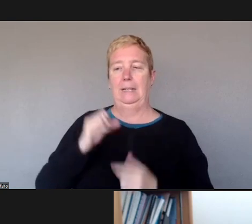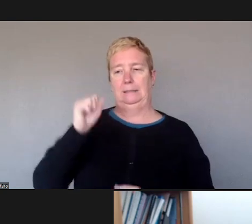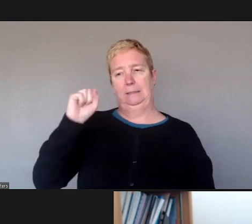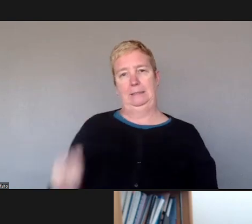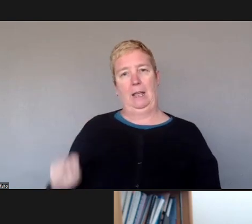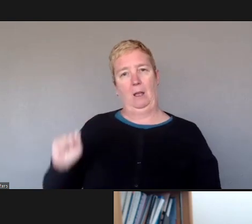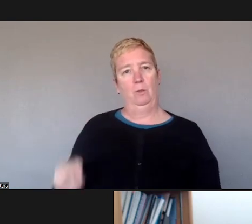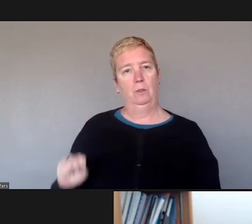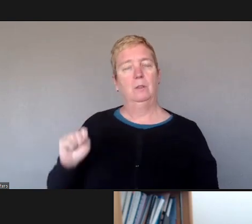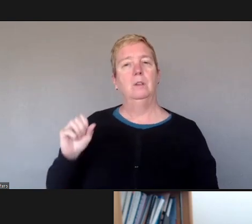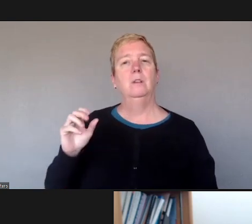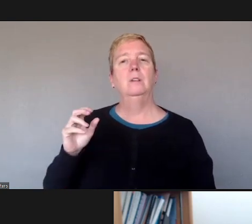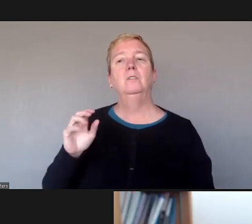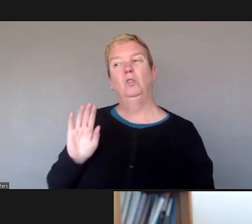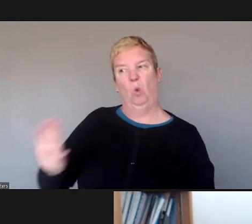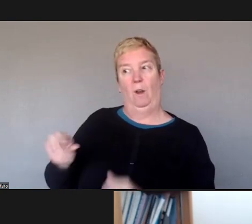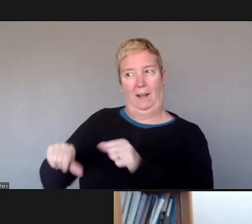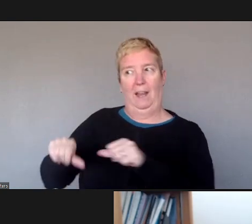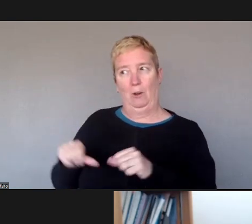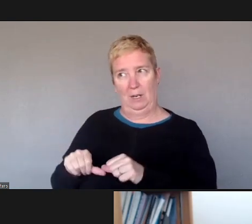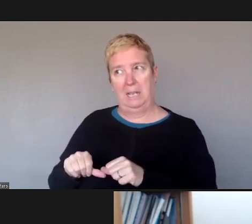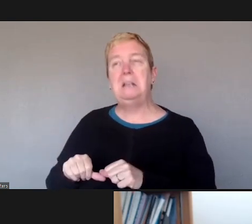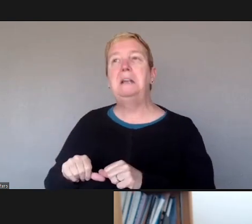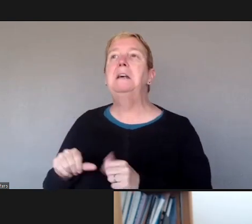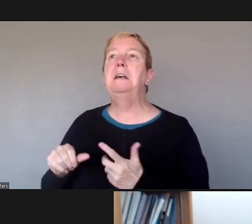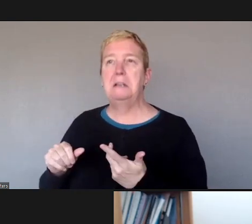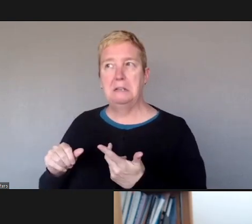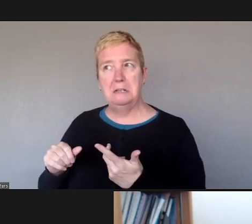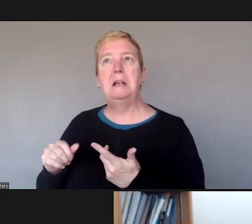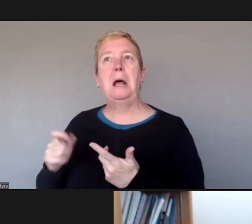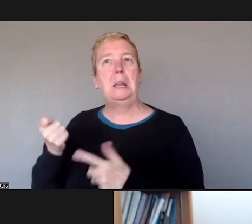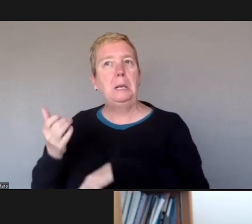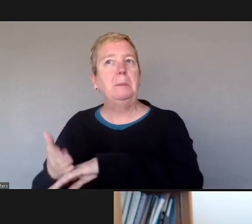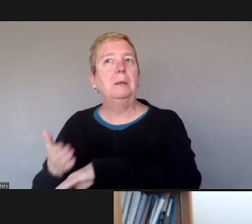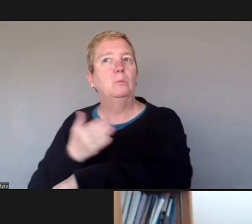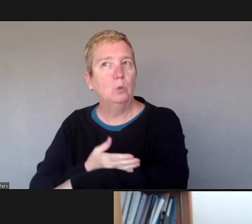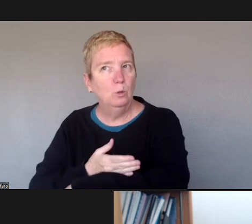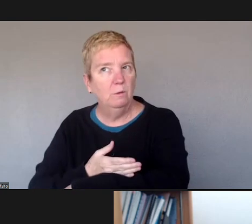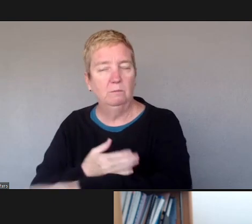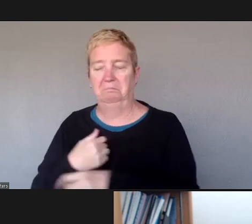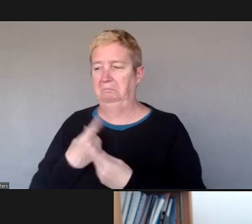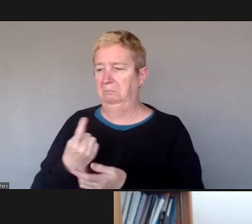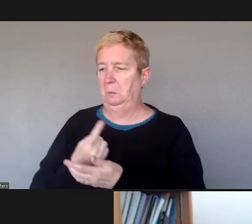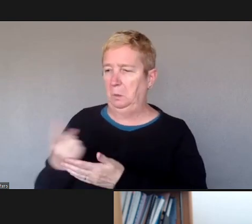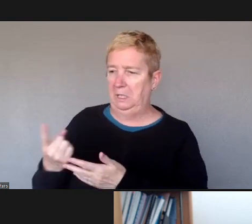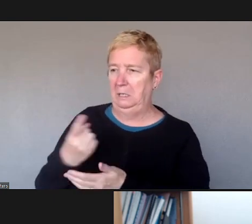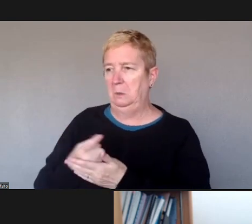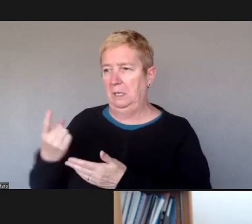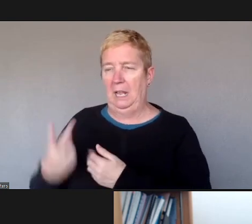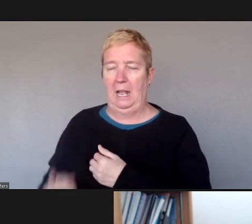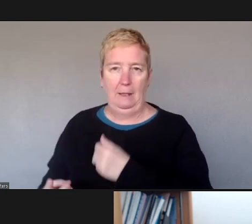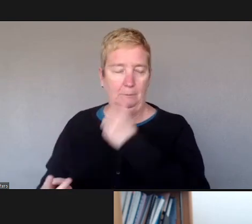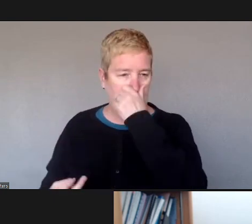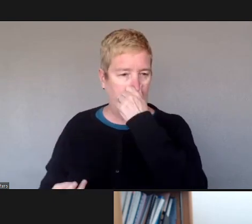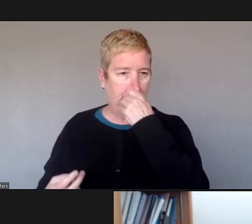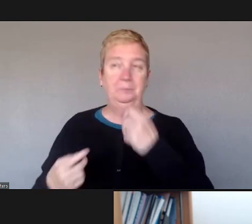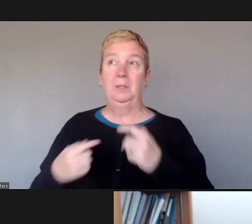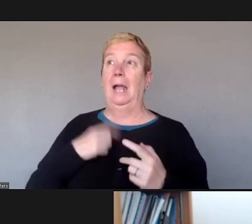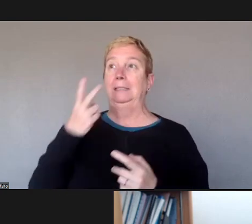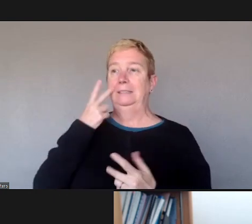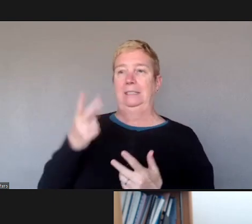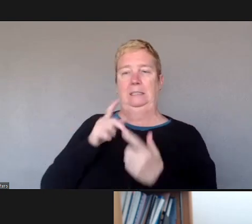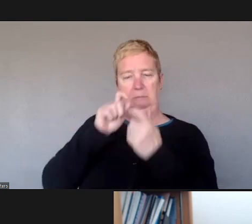state. In your neck of the woods, a few more over the past week and a half, because I see these reports now, the detailed